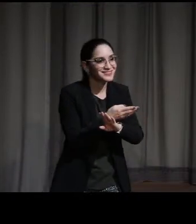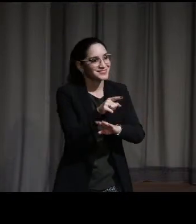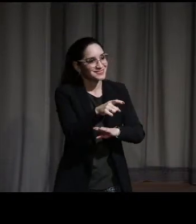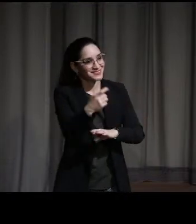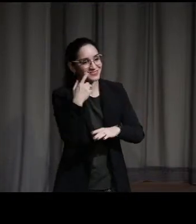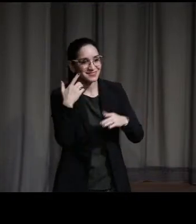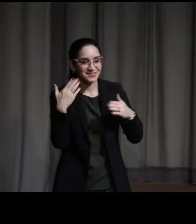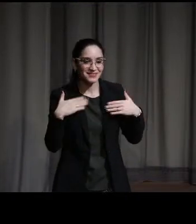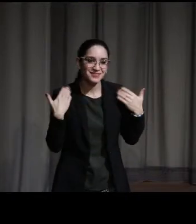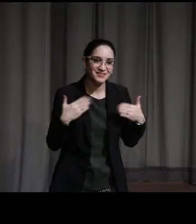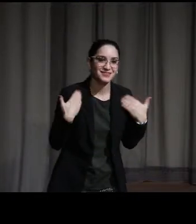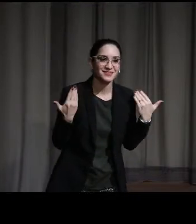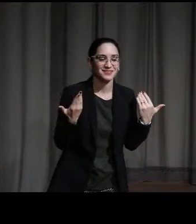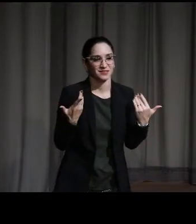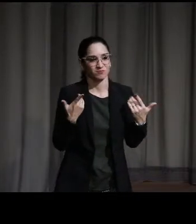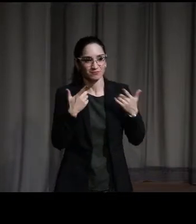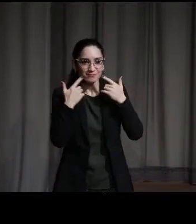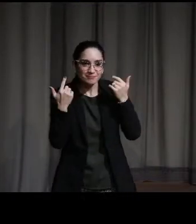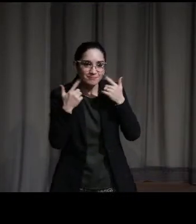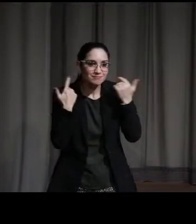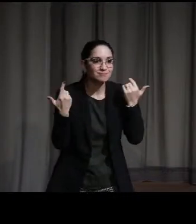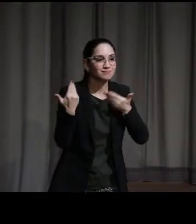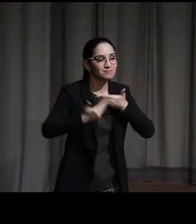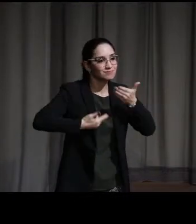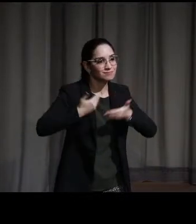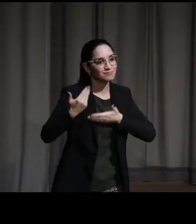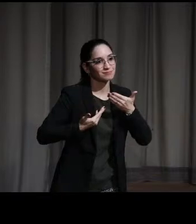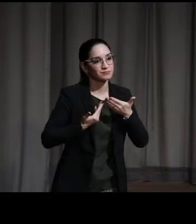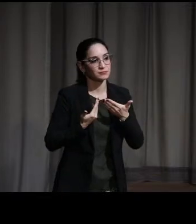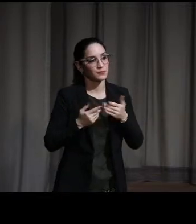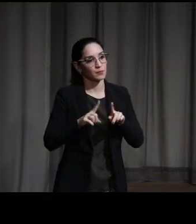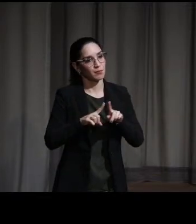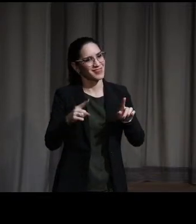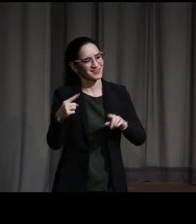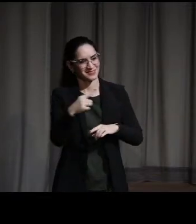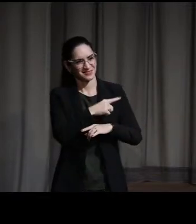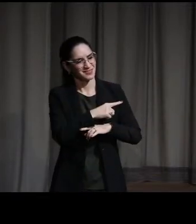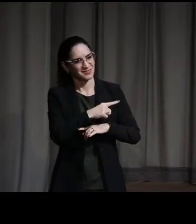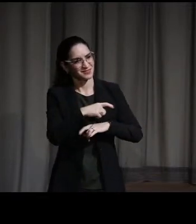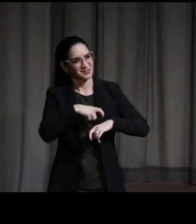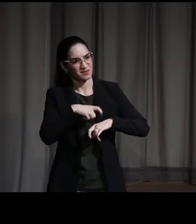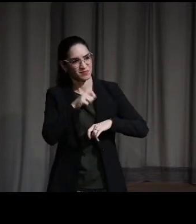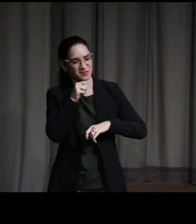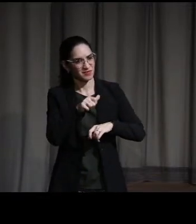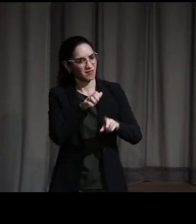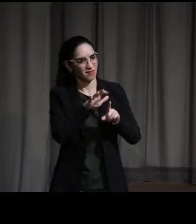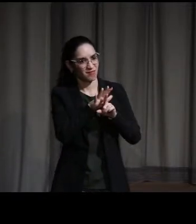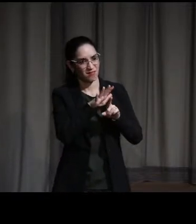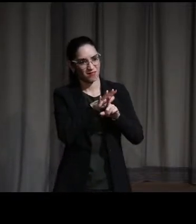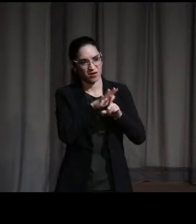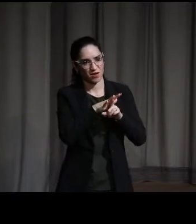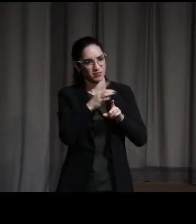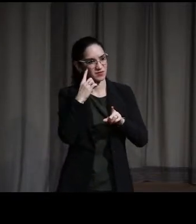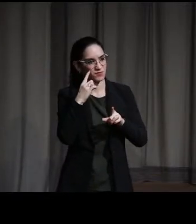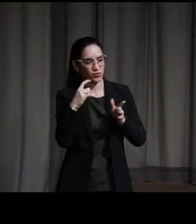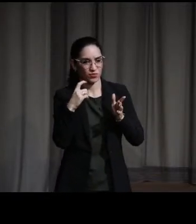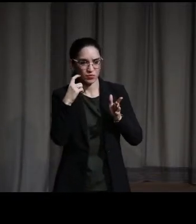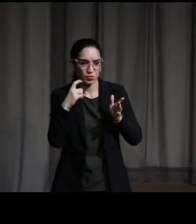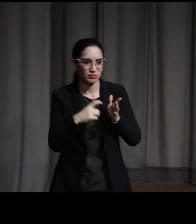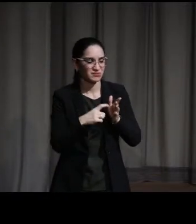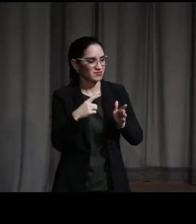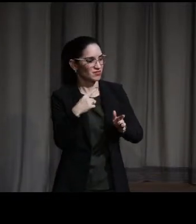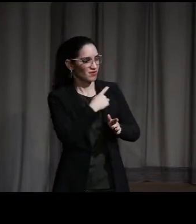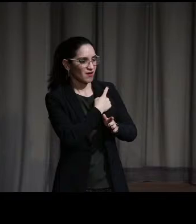a pastoral scene, right? And at a time when it wasn't uncommon either in certain parts of the Cuban art world to sort of